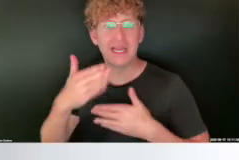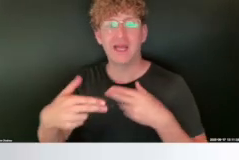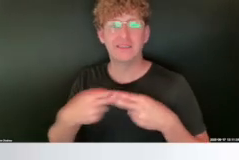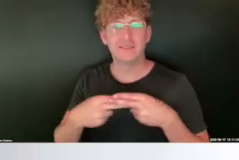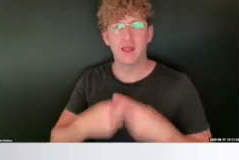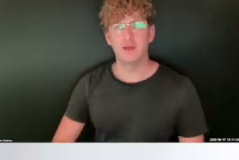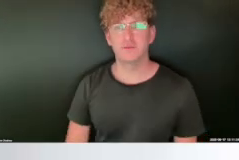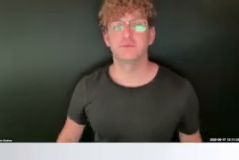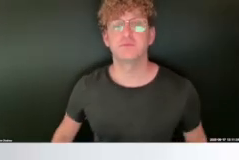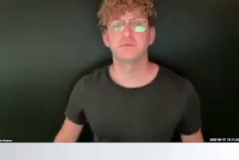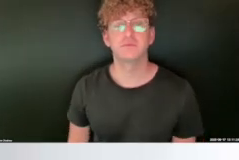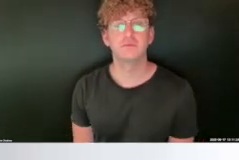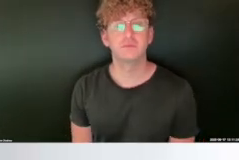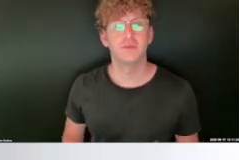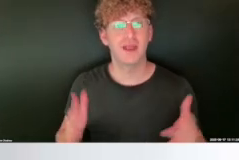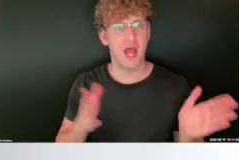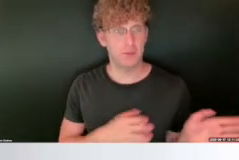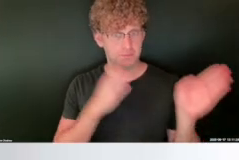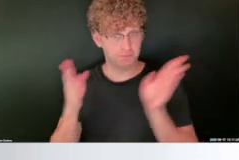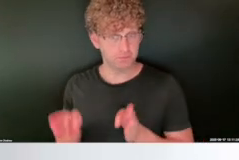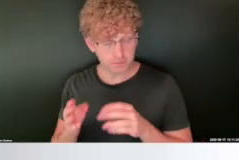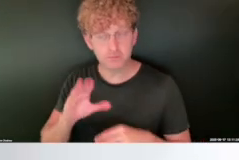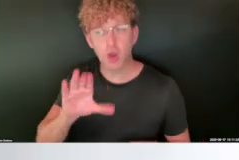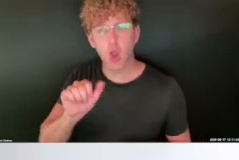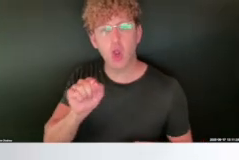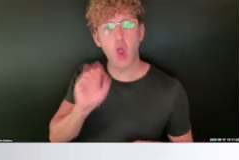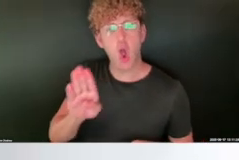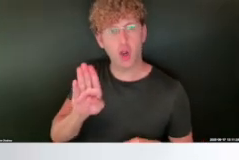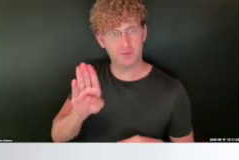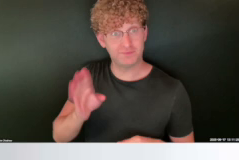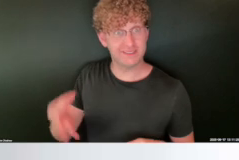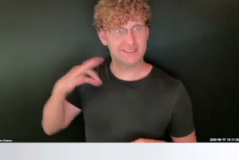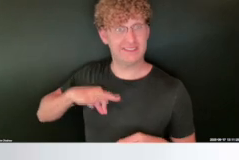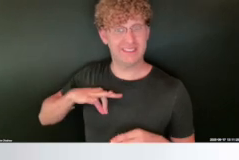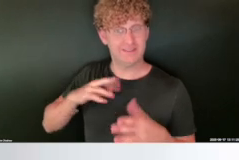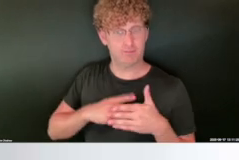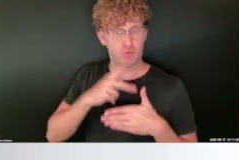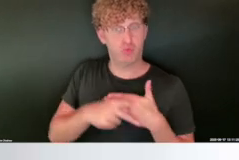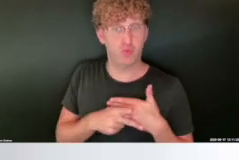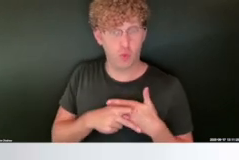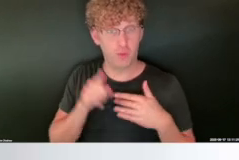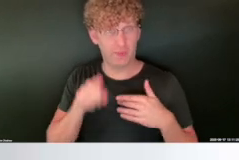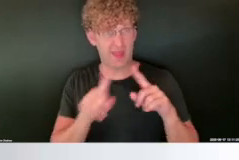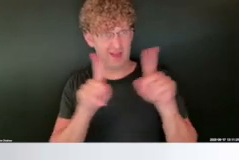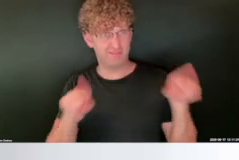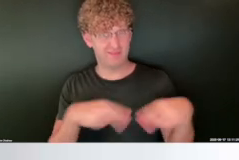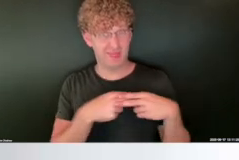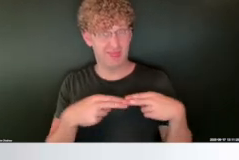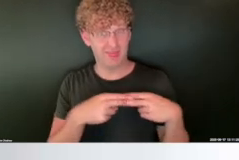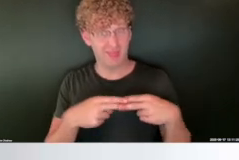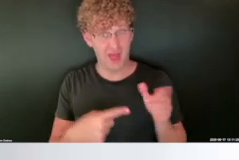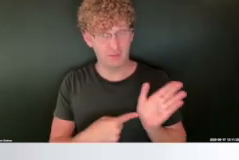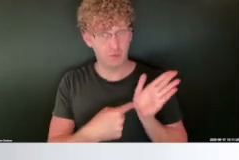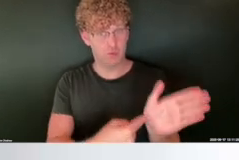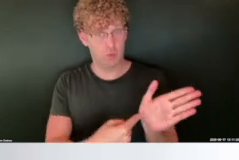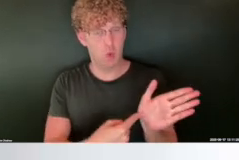Moving on to CARB's incentive programs. This slide shows CARB's broad portfolio of funding that it administers to